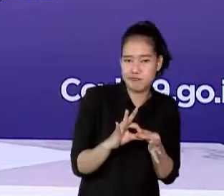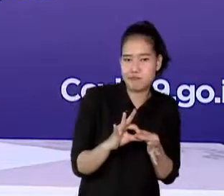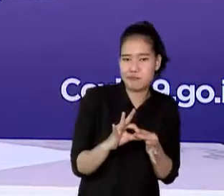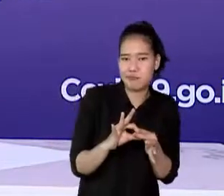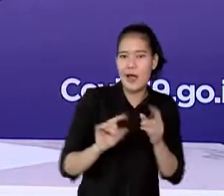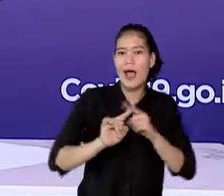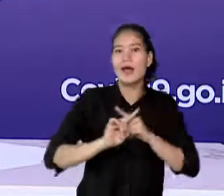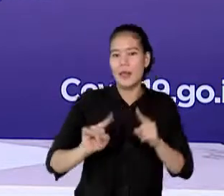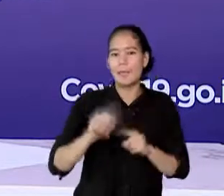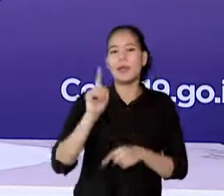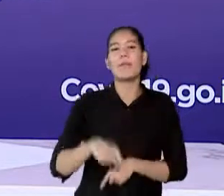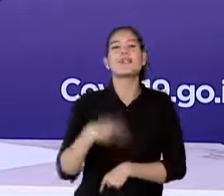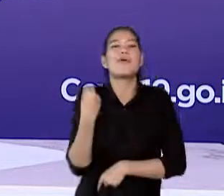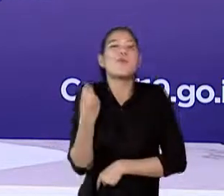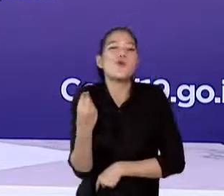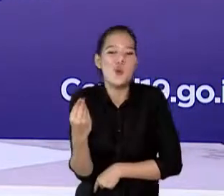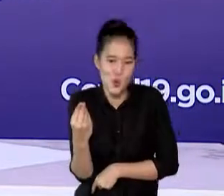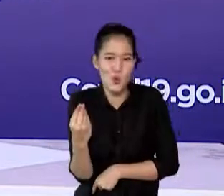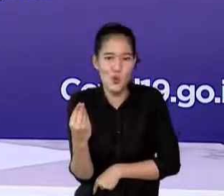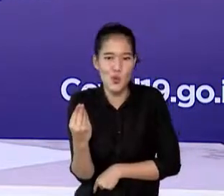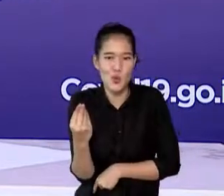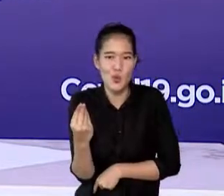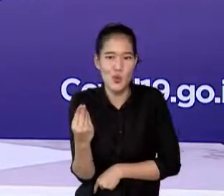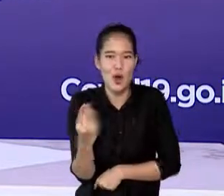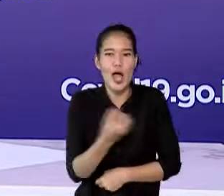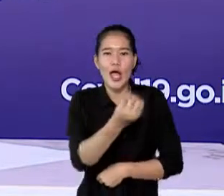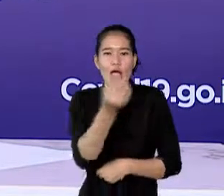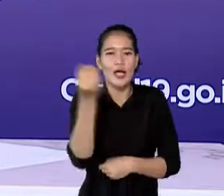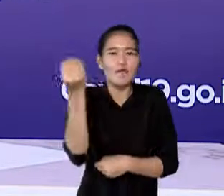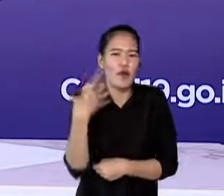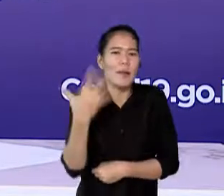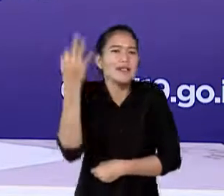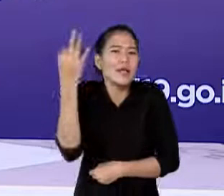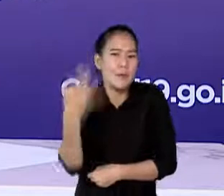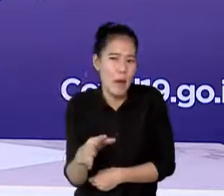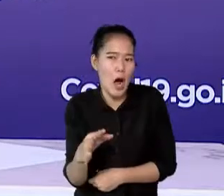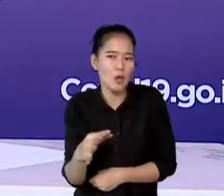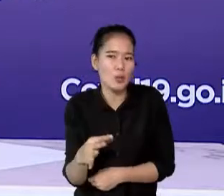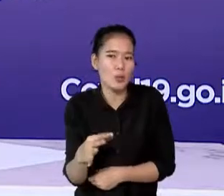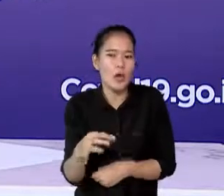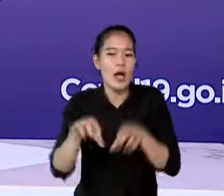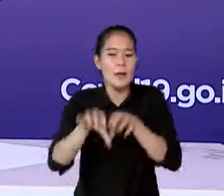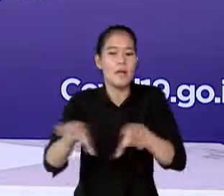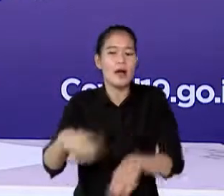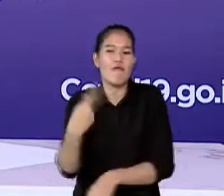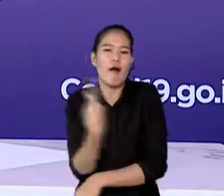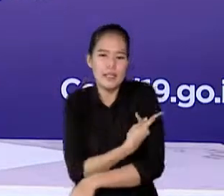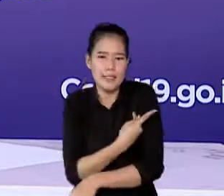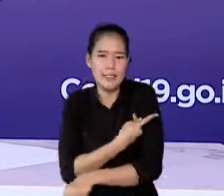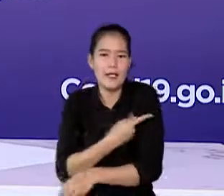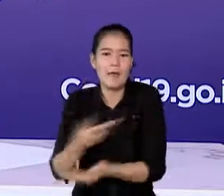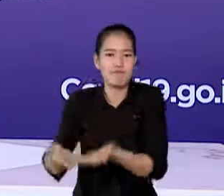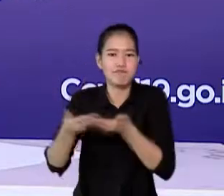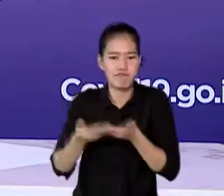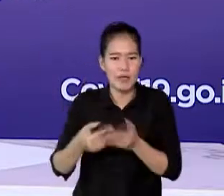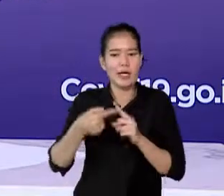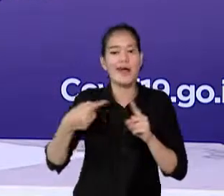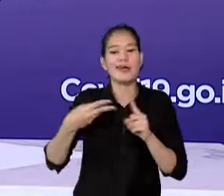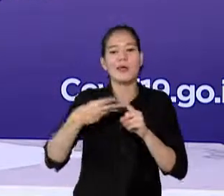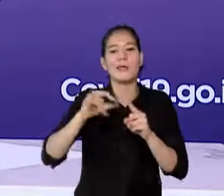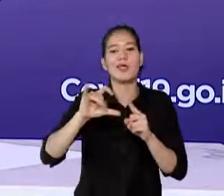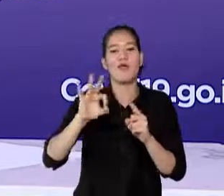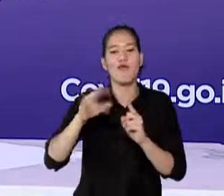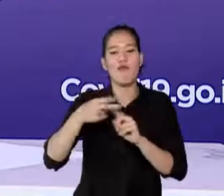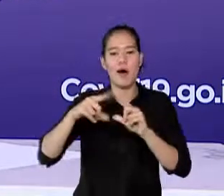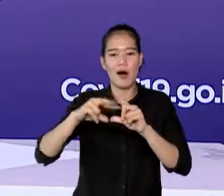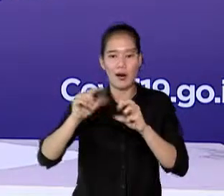it is still waiting for certainty on the availability of vaccines imported by Bio Farma.